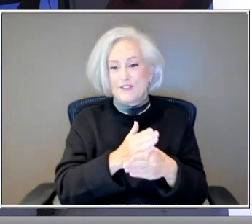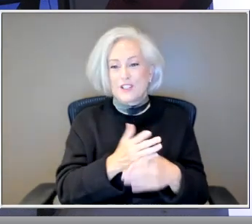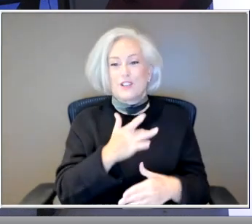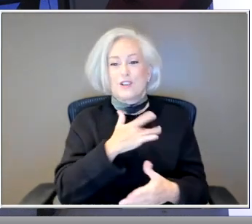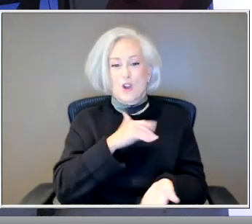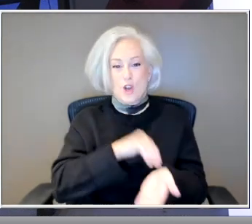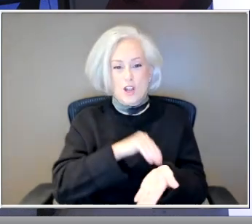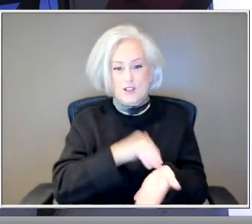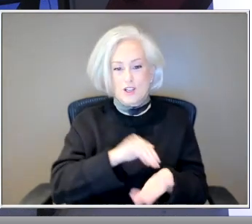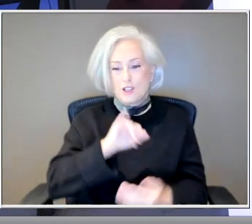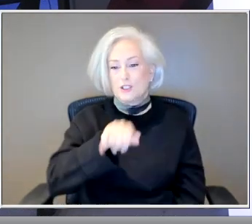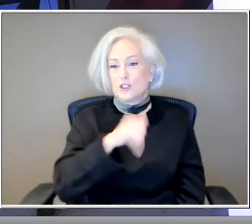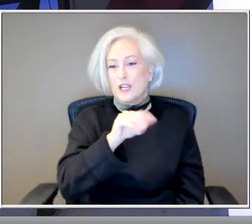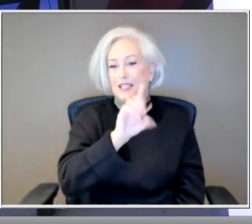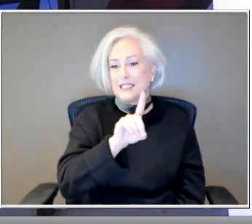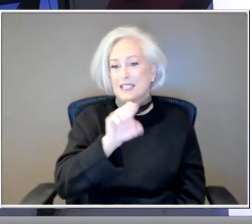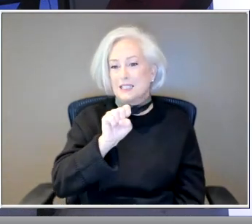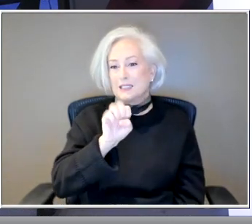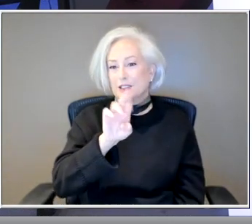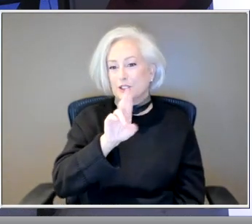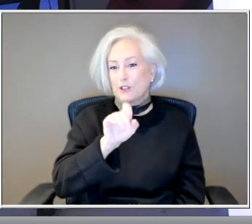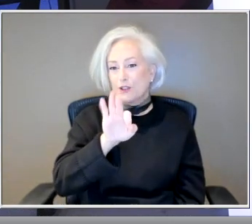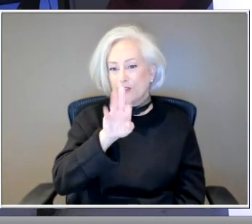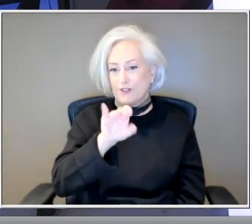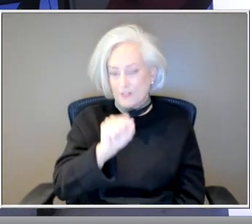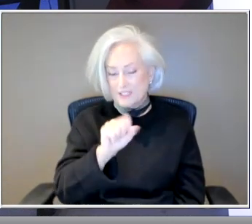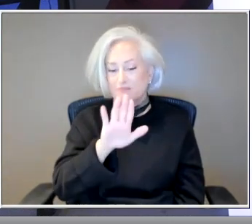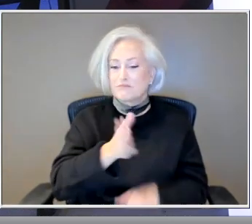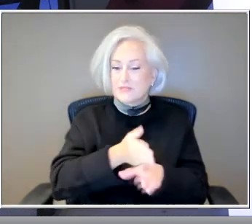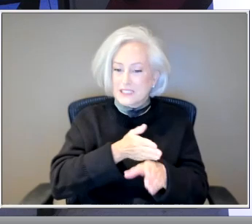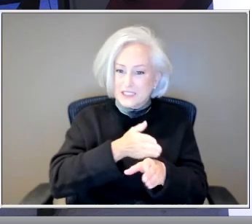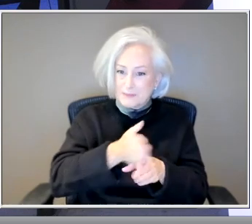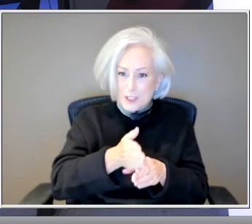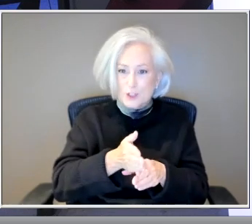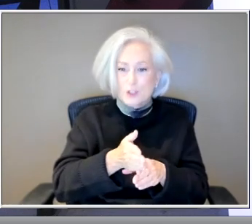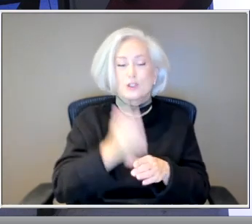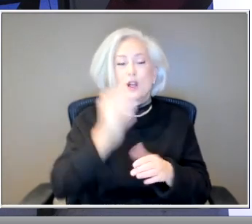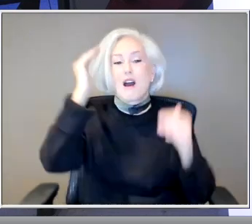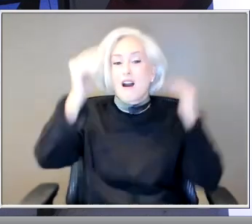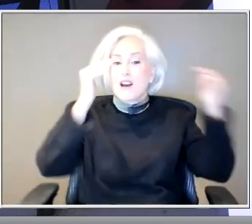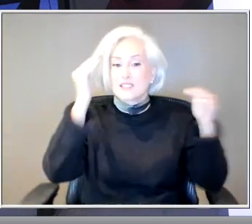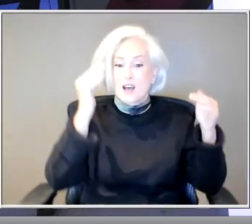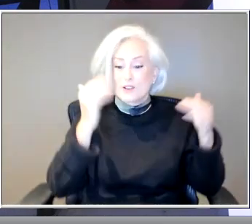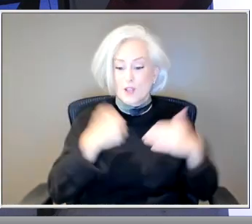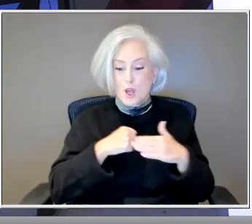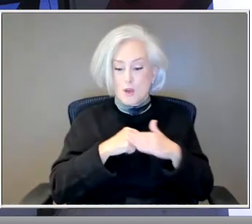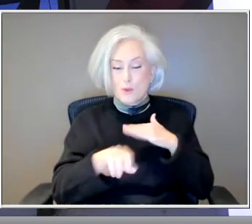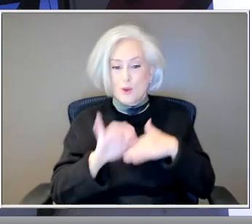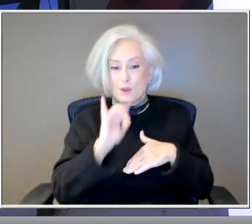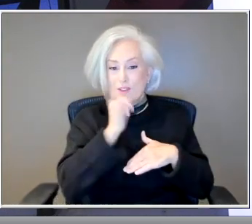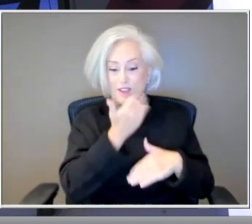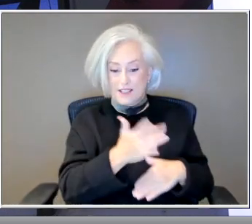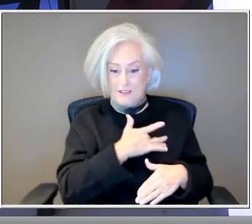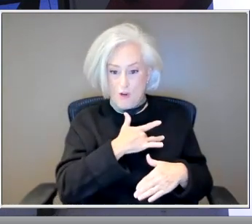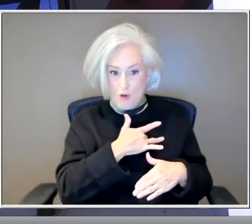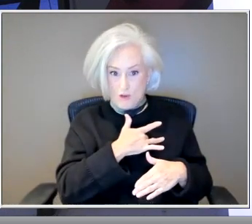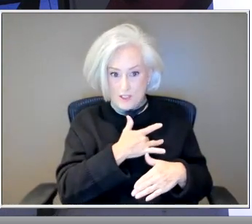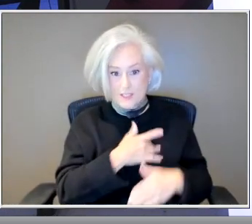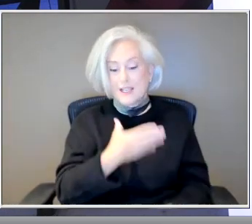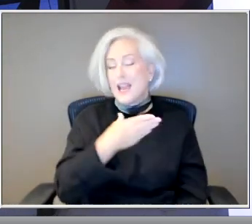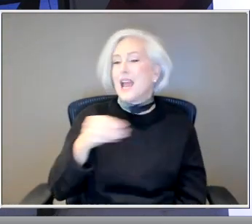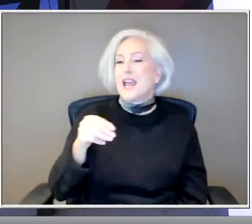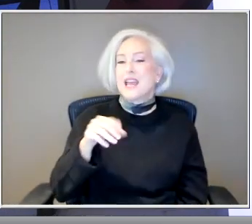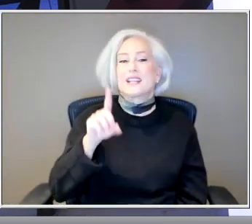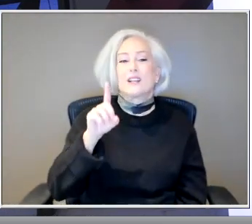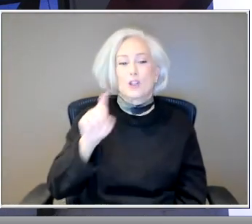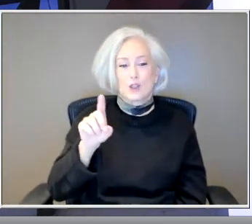who specializes in adult congenital cardiac disease, and her electrophysiologist, Dr. Rigoberto Ramirez. So thank